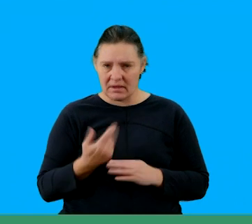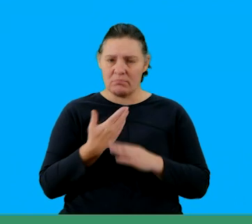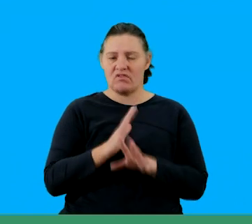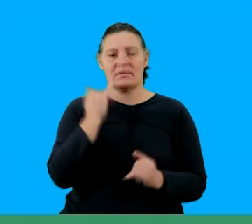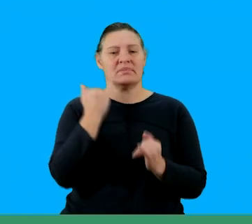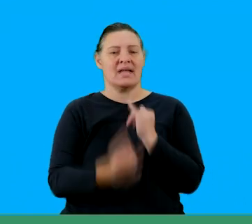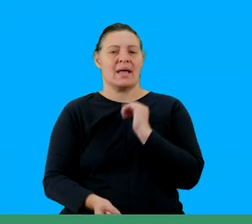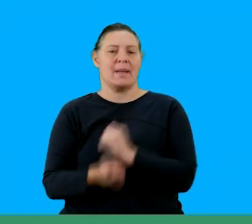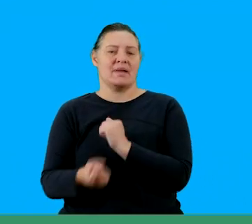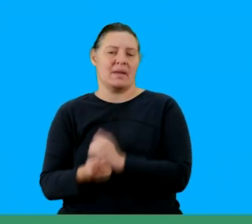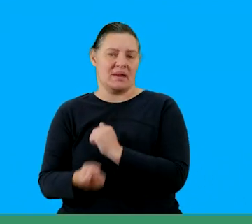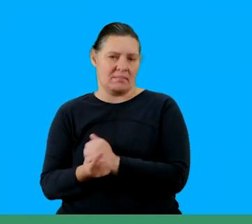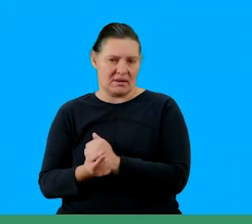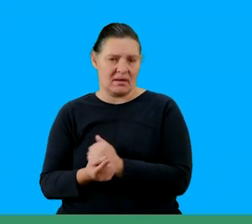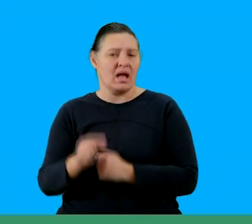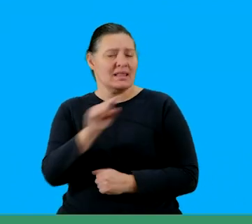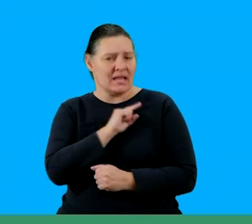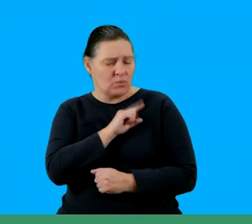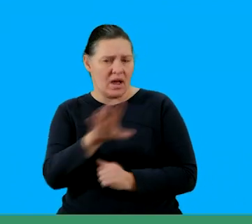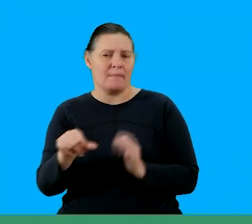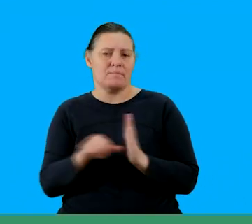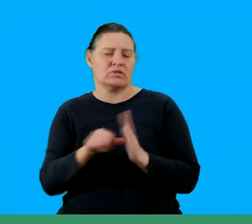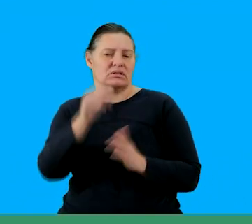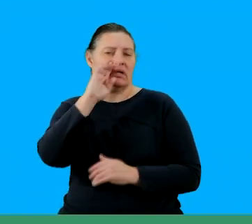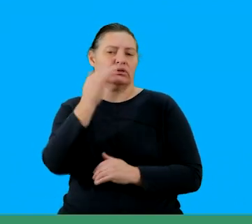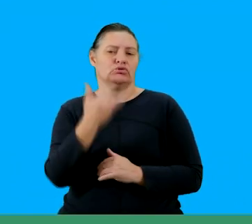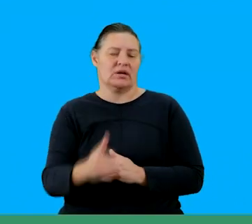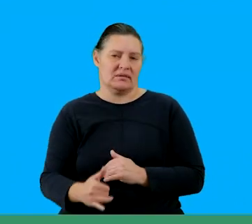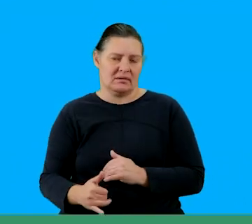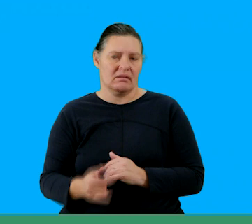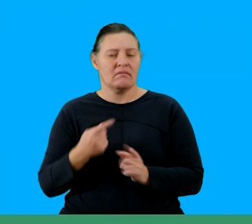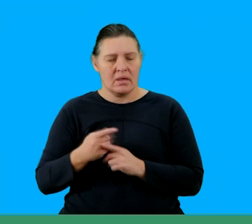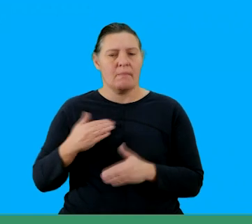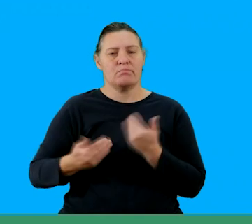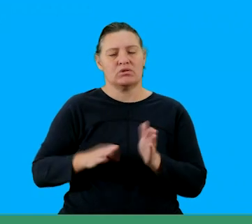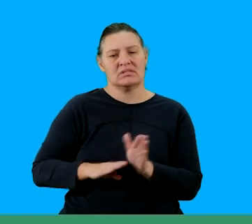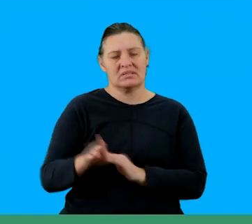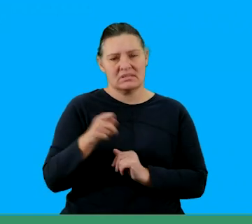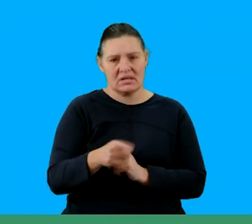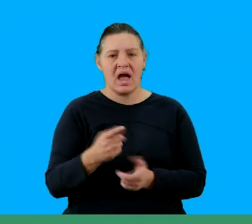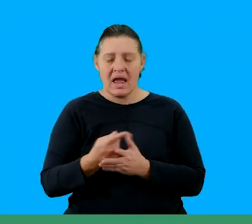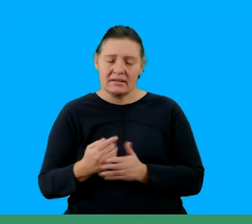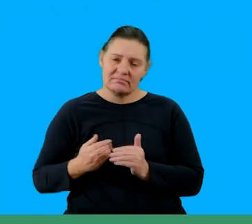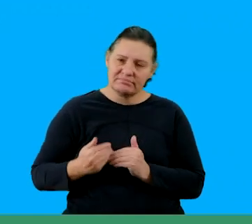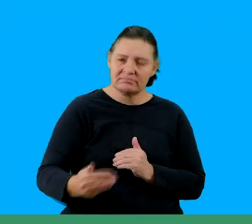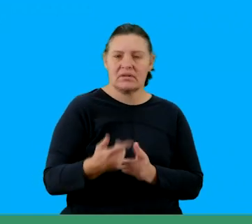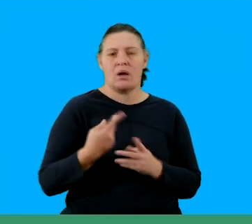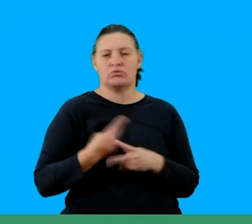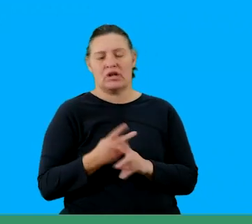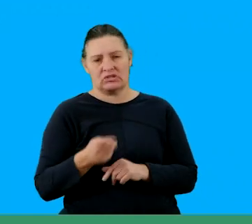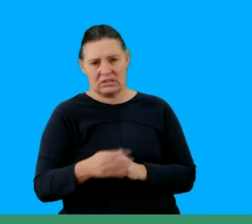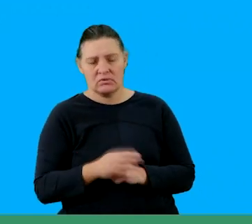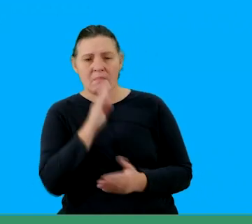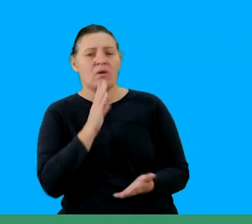prevent mistakes from happening. Hence, it is important to check during the process and during the